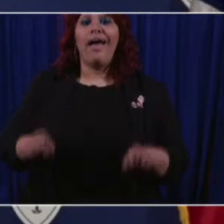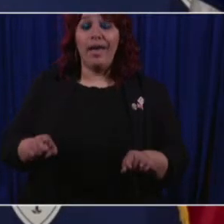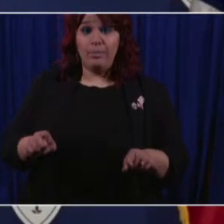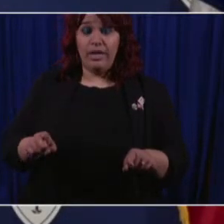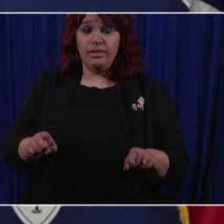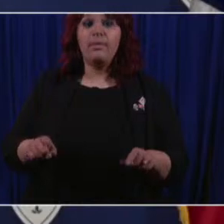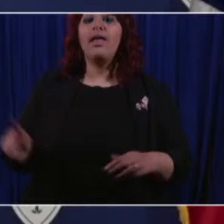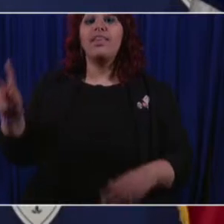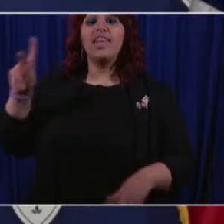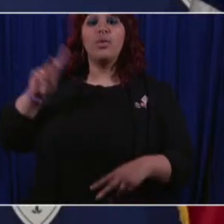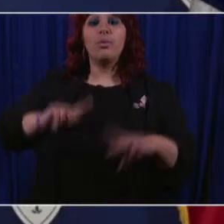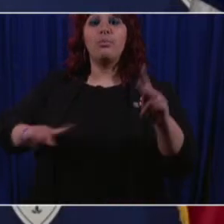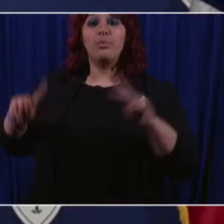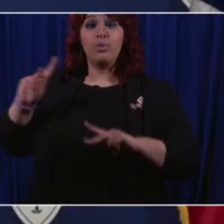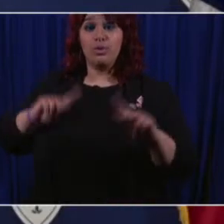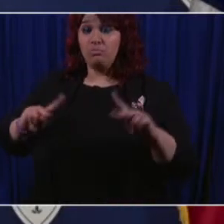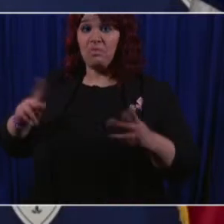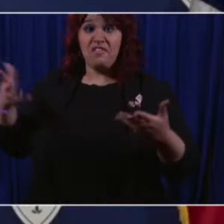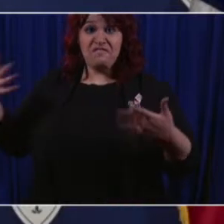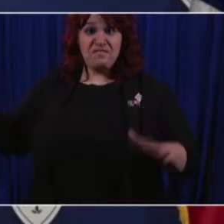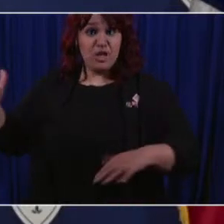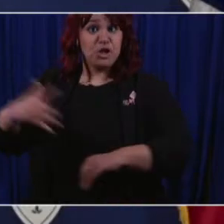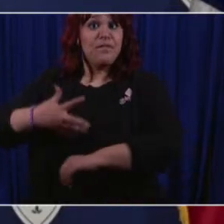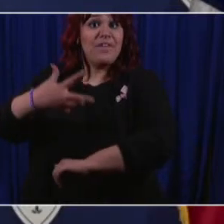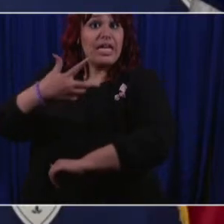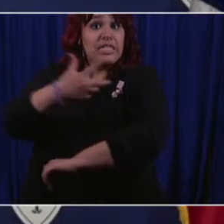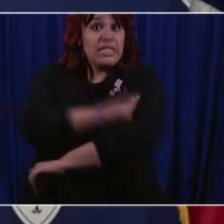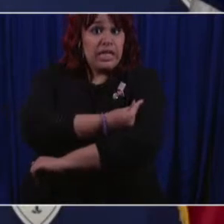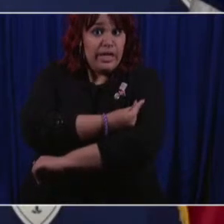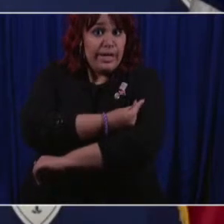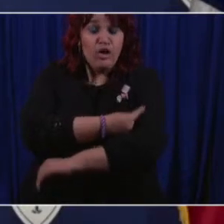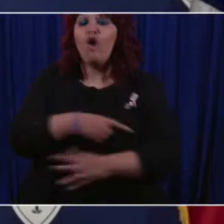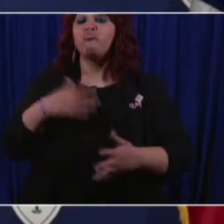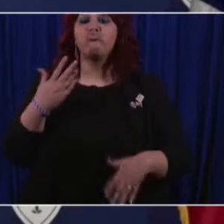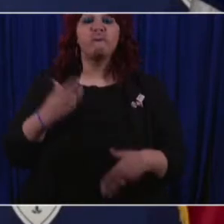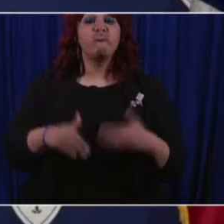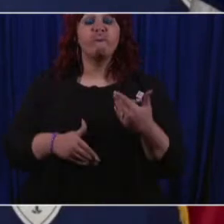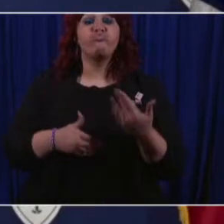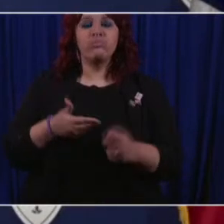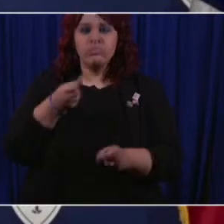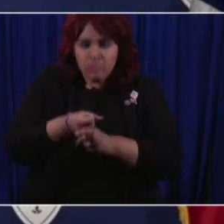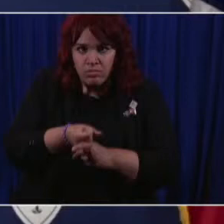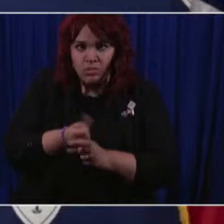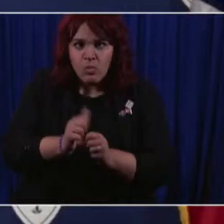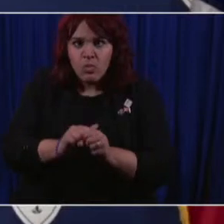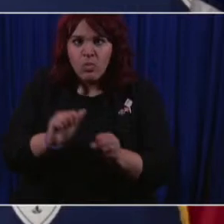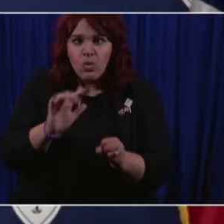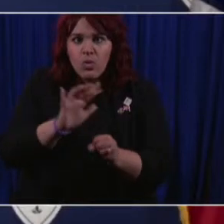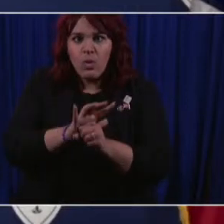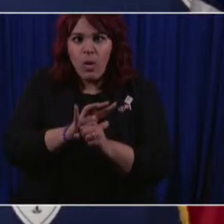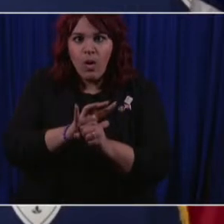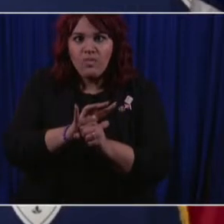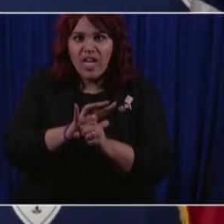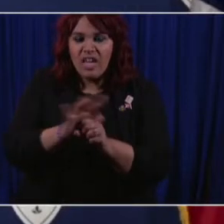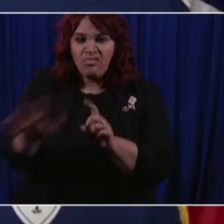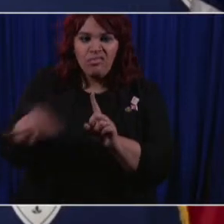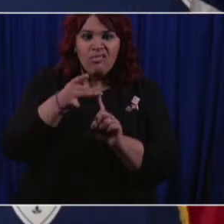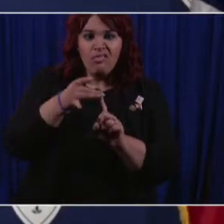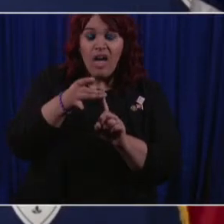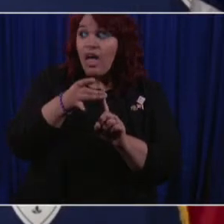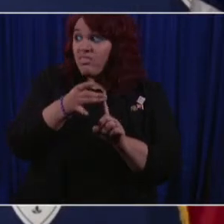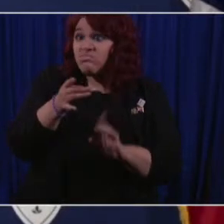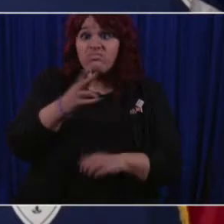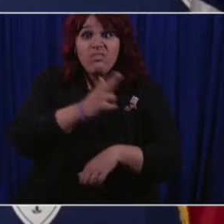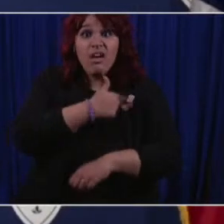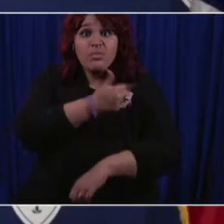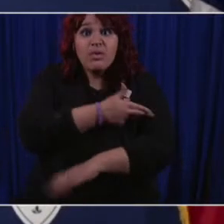meaning that they've had the vaccine and yet they still get COVID that even requires hospitalization.